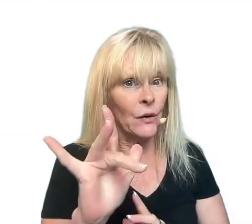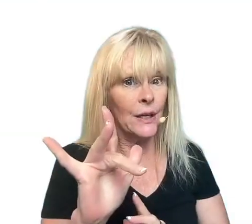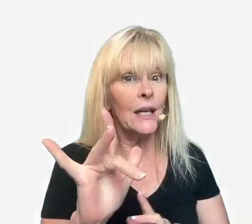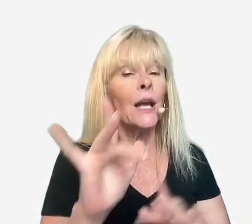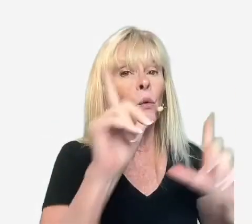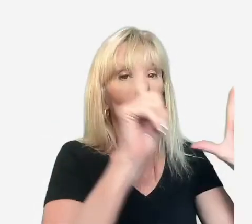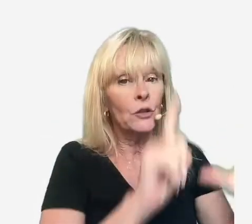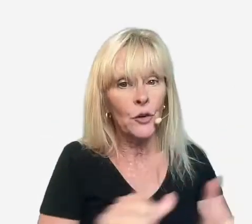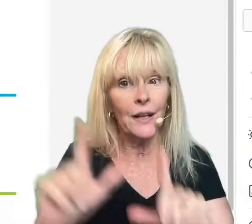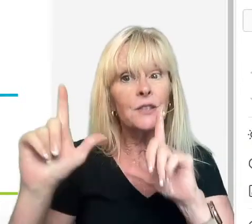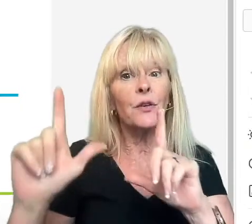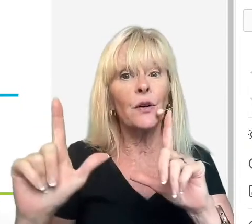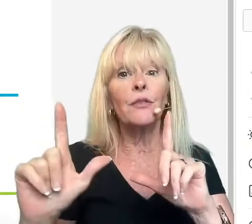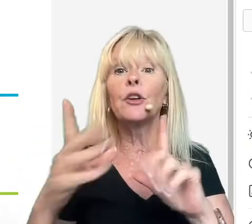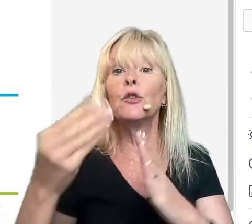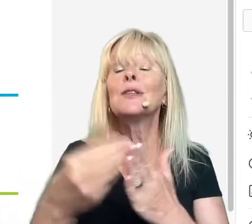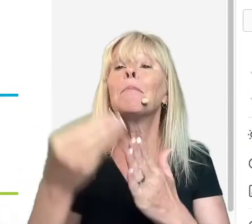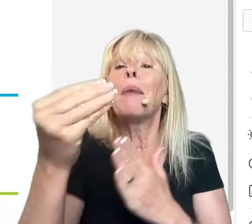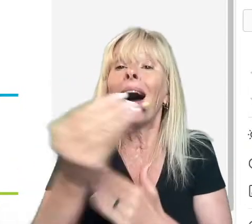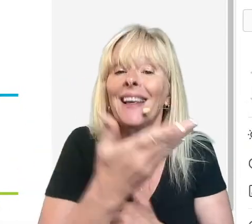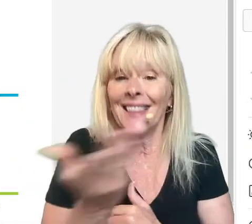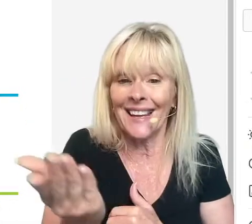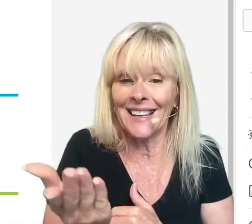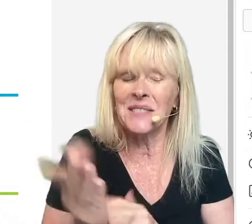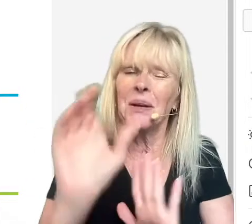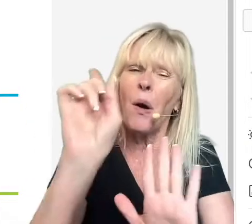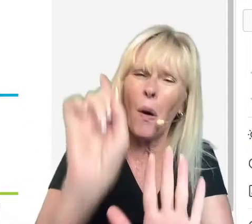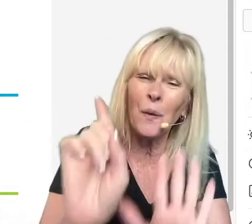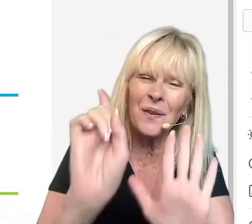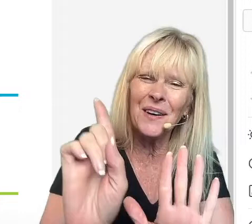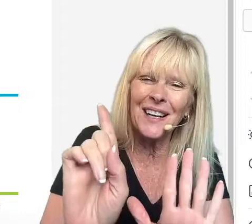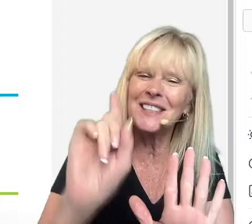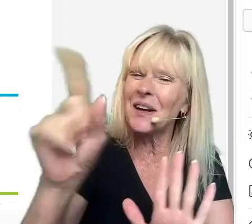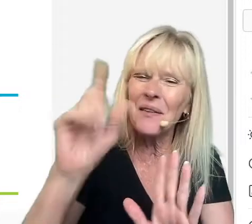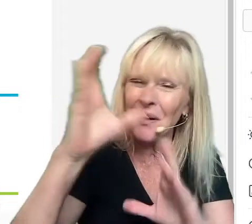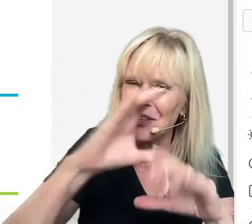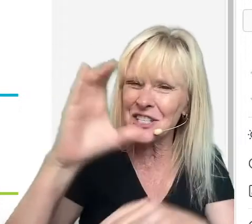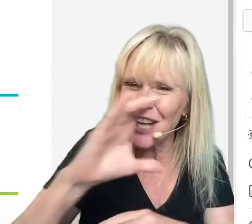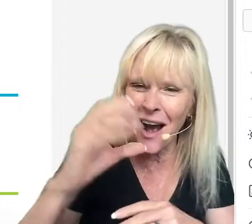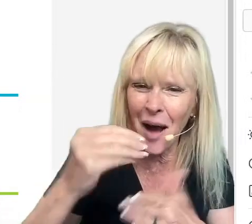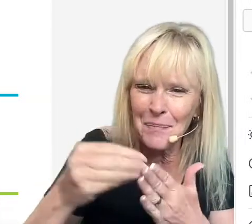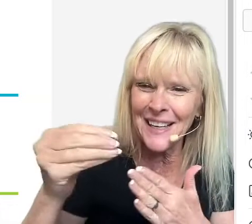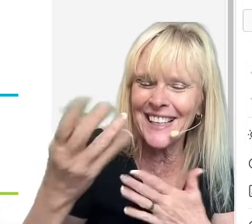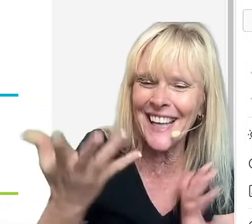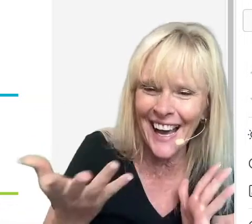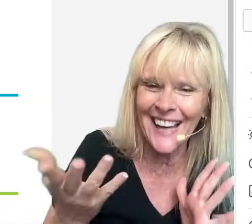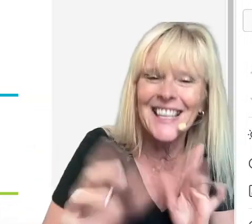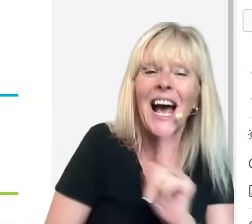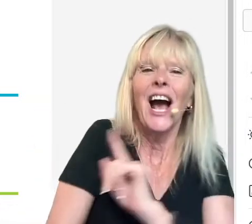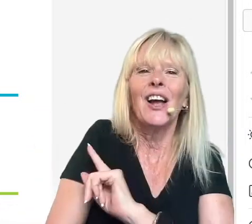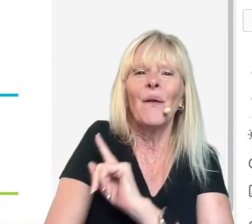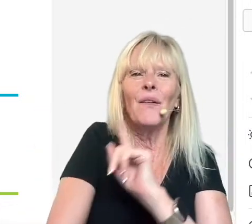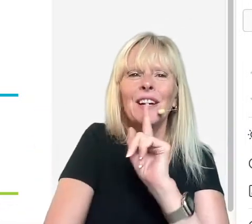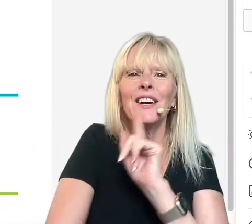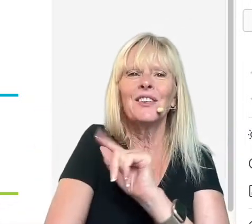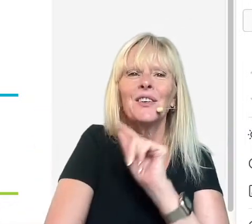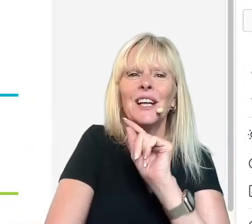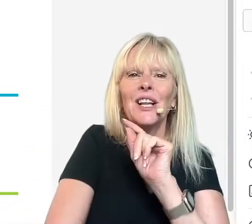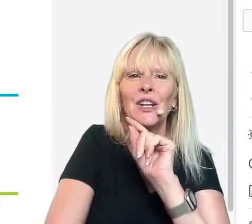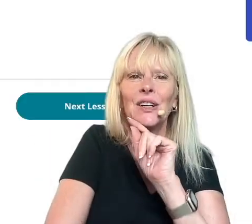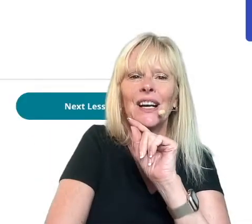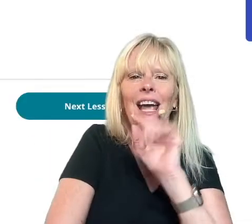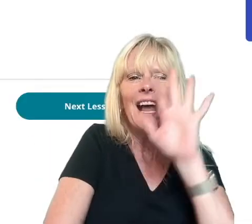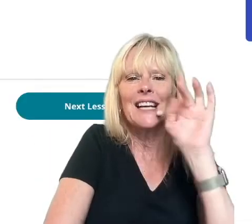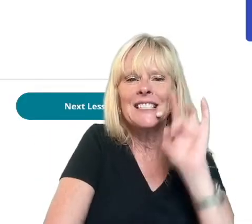you click on it, it will transfer for you to buy things. But hold on, don't go shopping yet. Go over here. You're